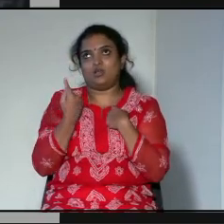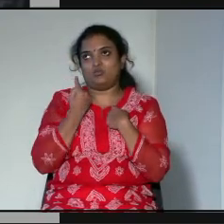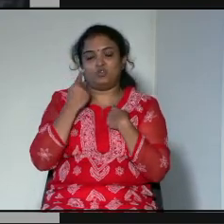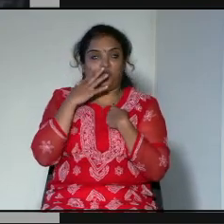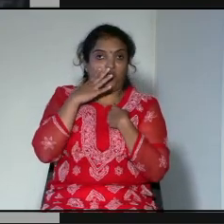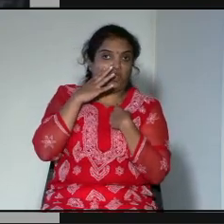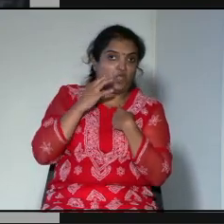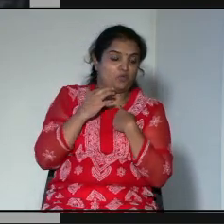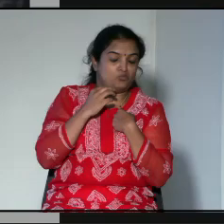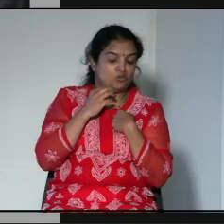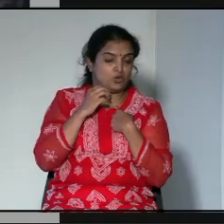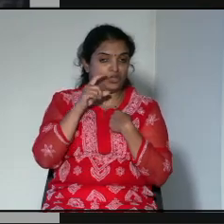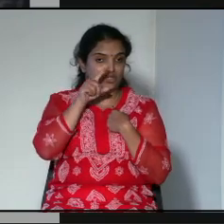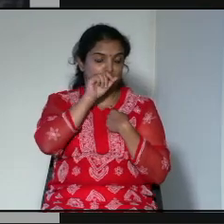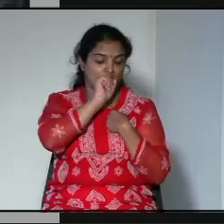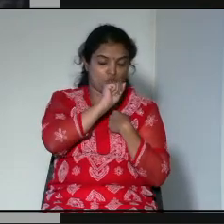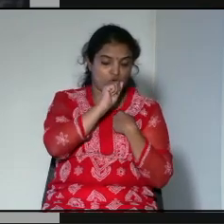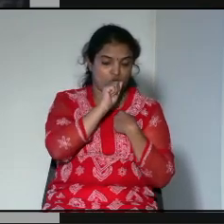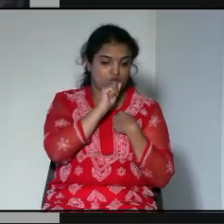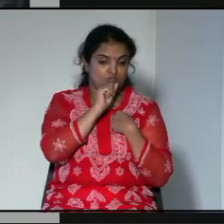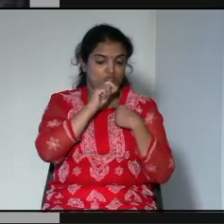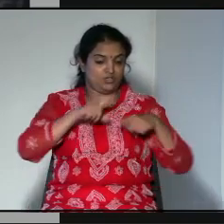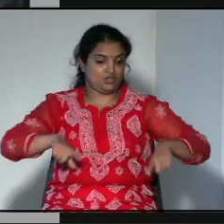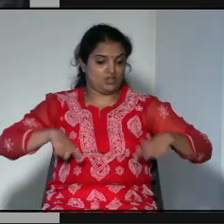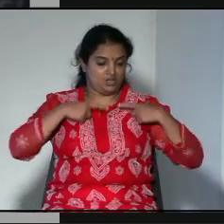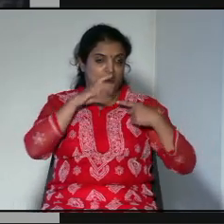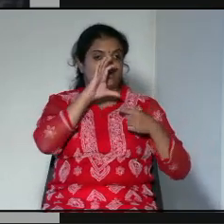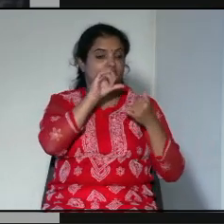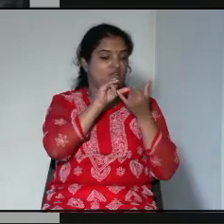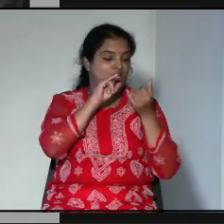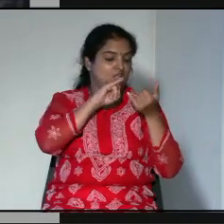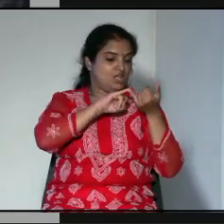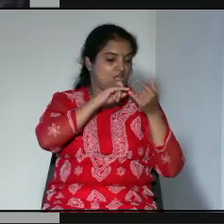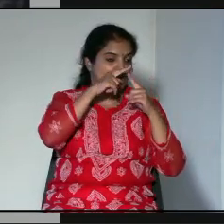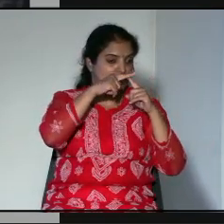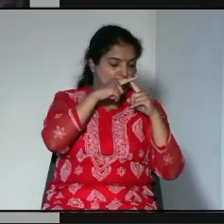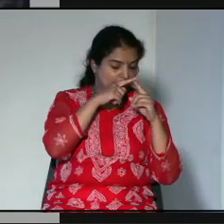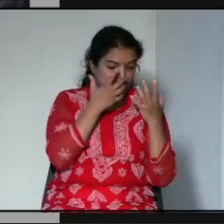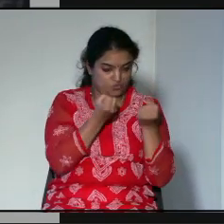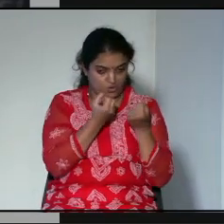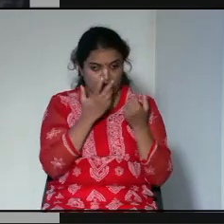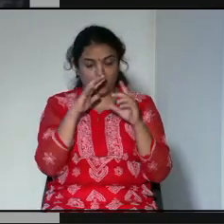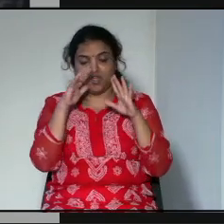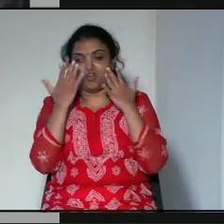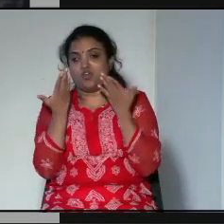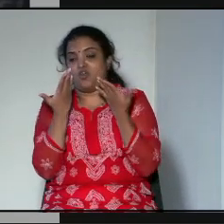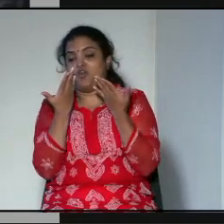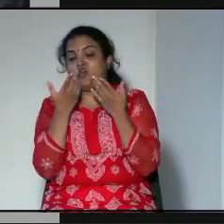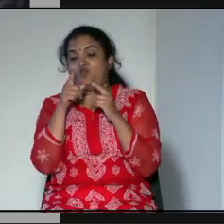but also of gender. In the preface to her book, Metal Craftsmen of India,